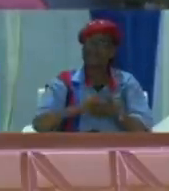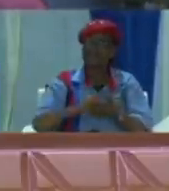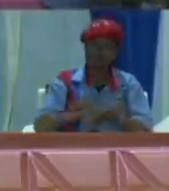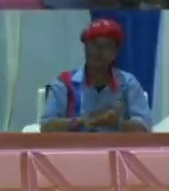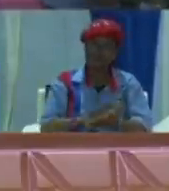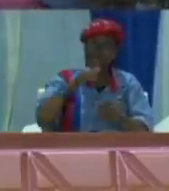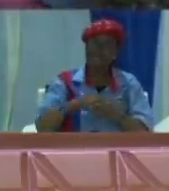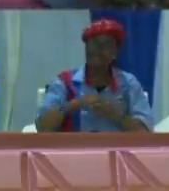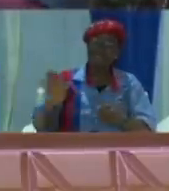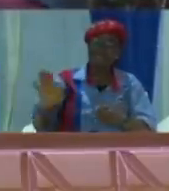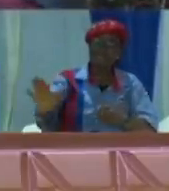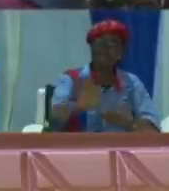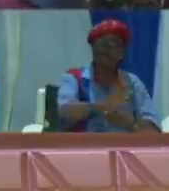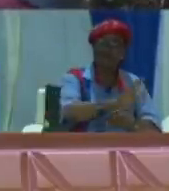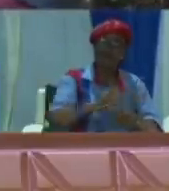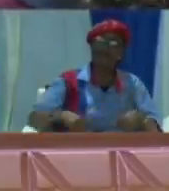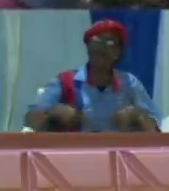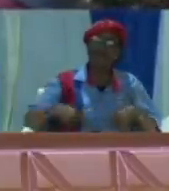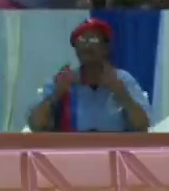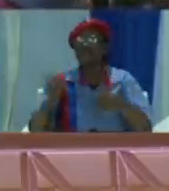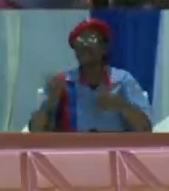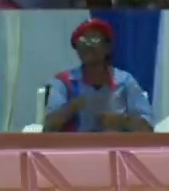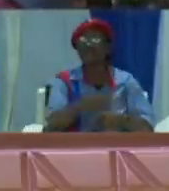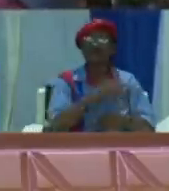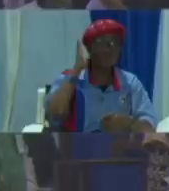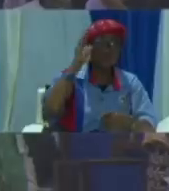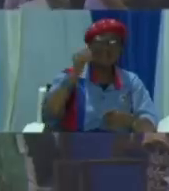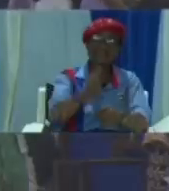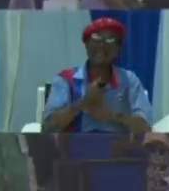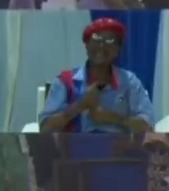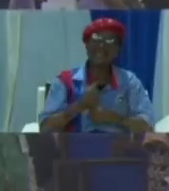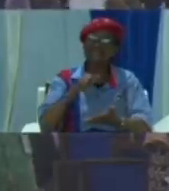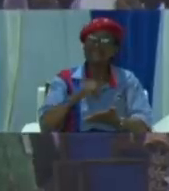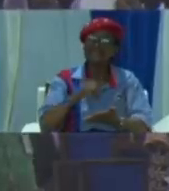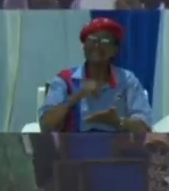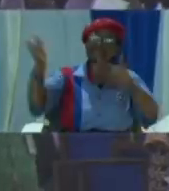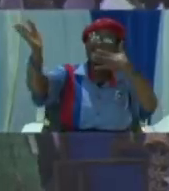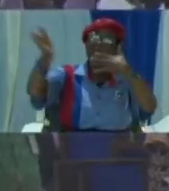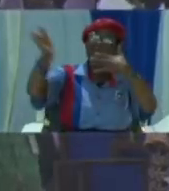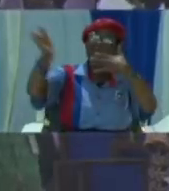you will get it back.